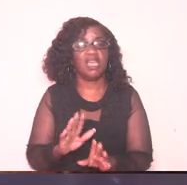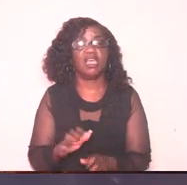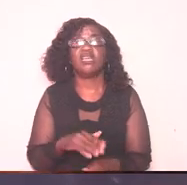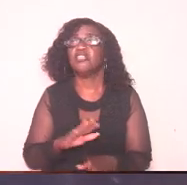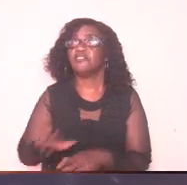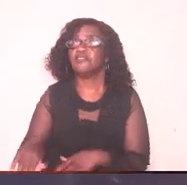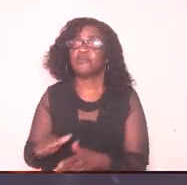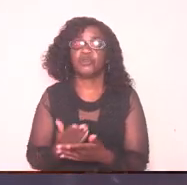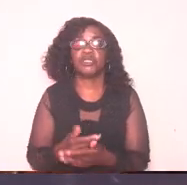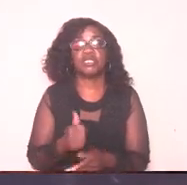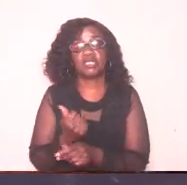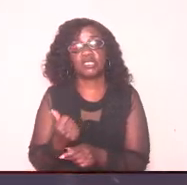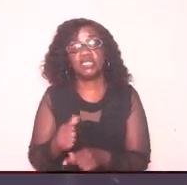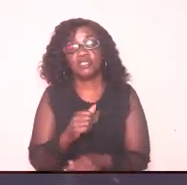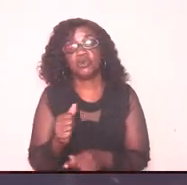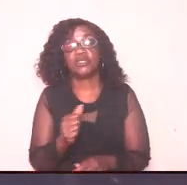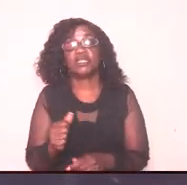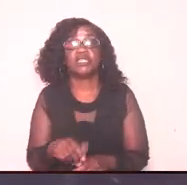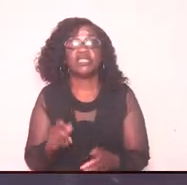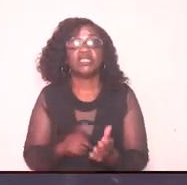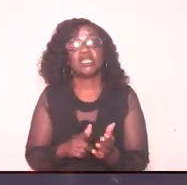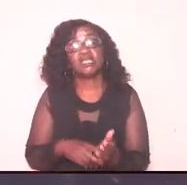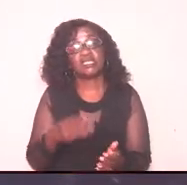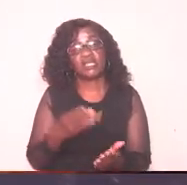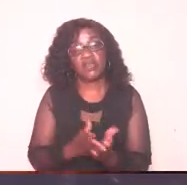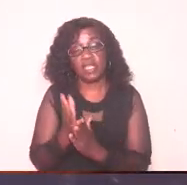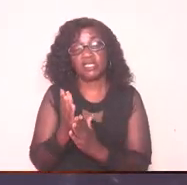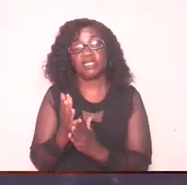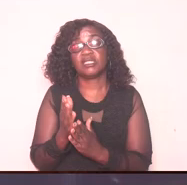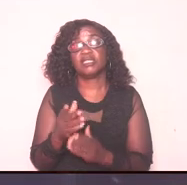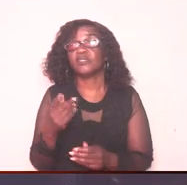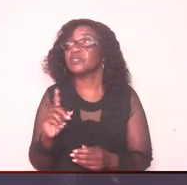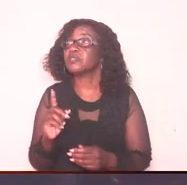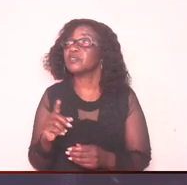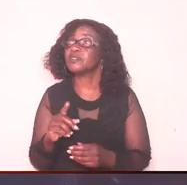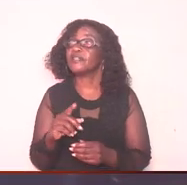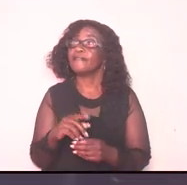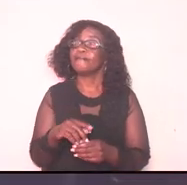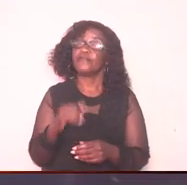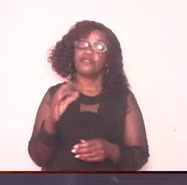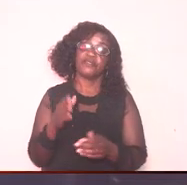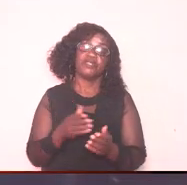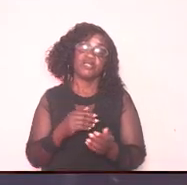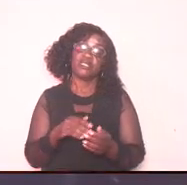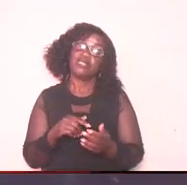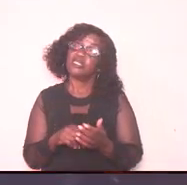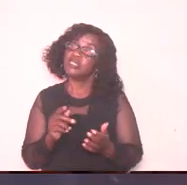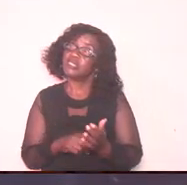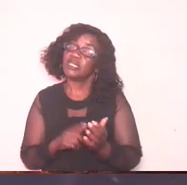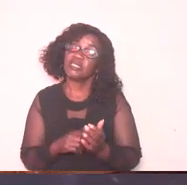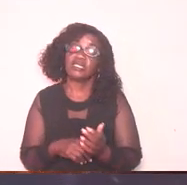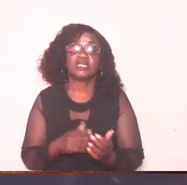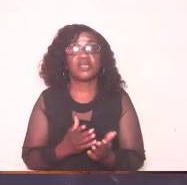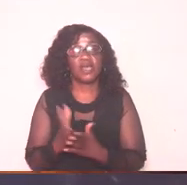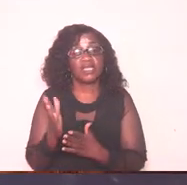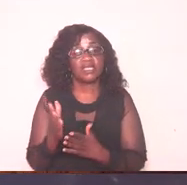of the day, we understand that sex is a right and that is a need. So if sex is a right and is a need, and in this